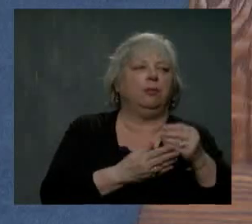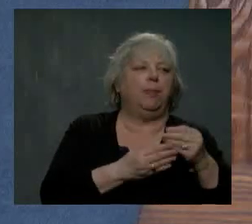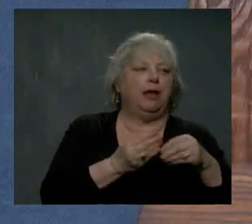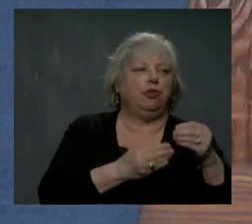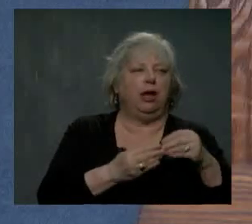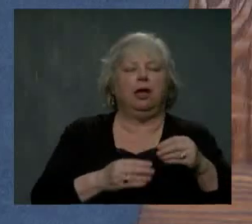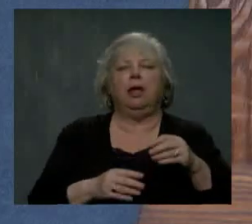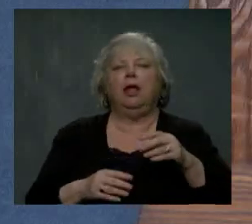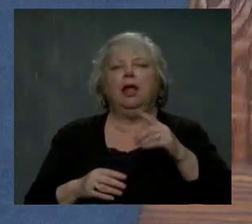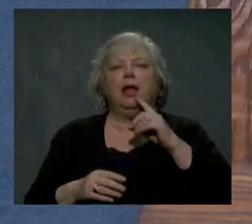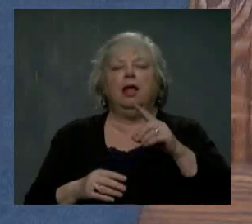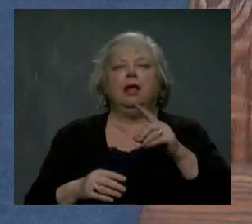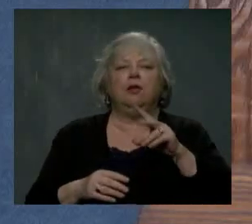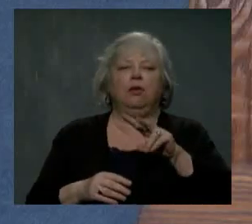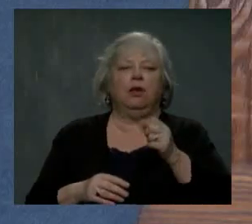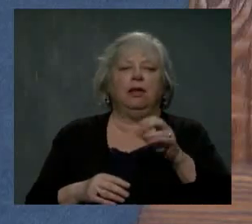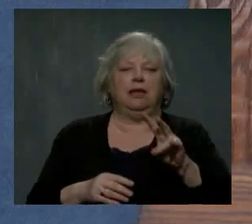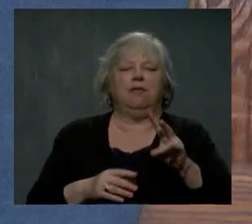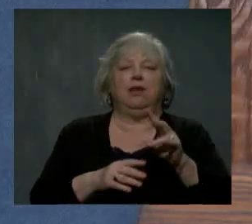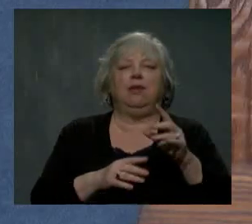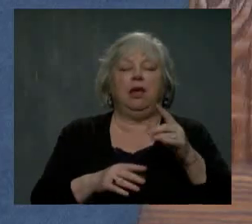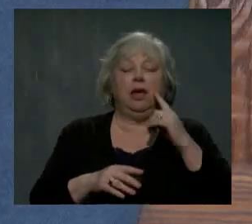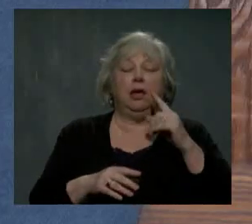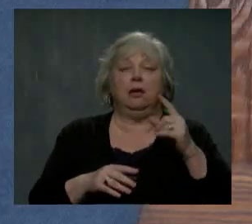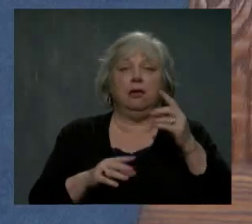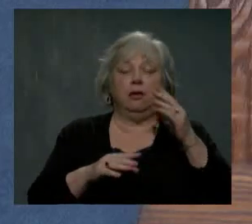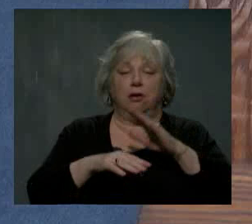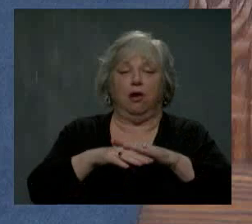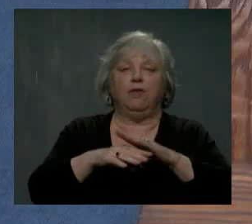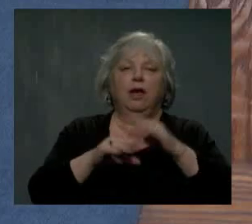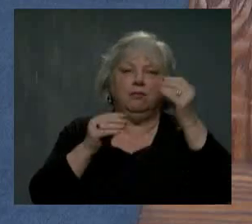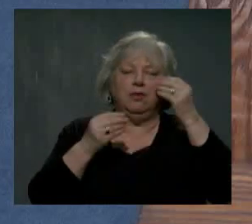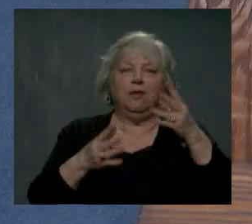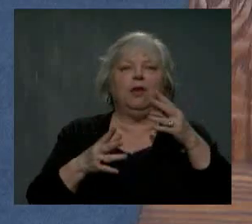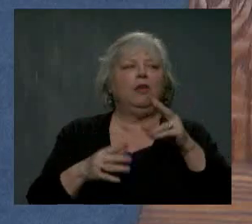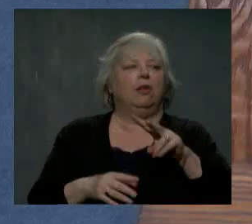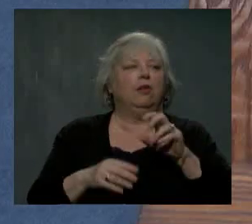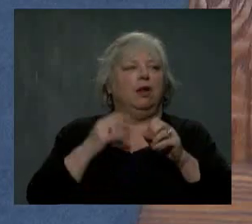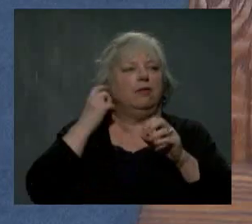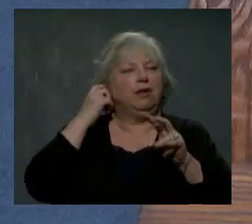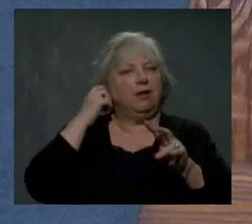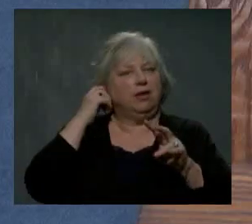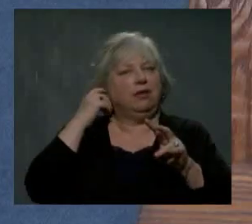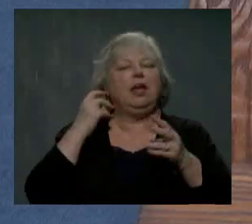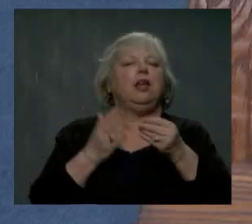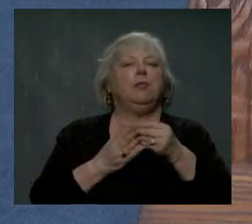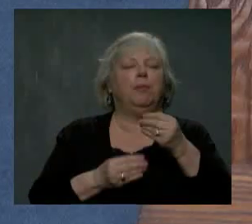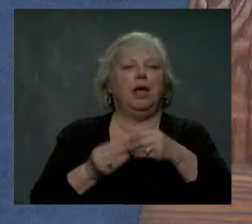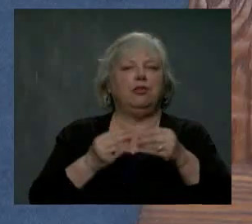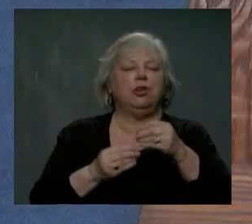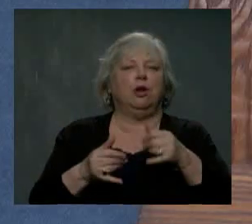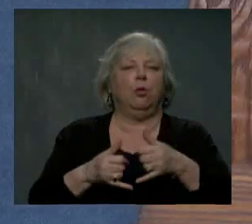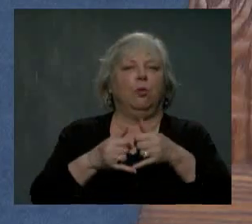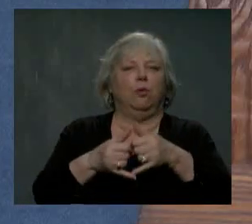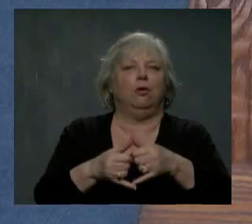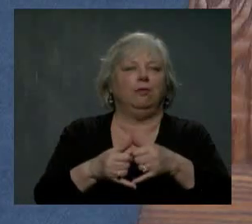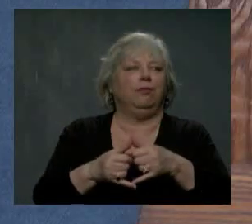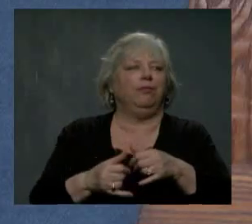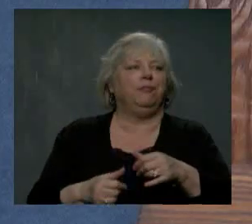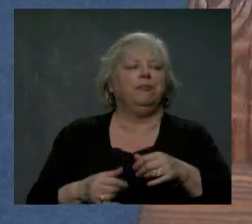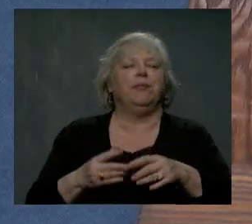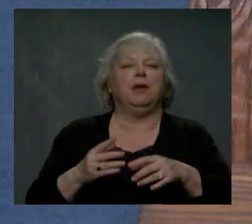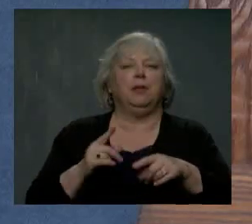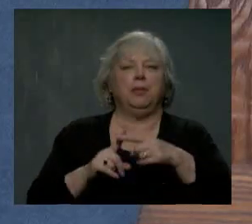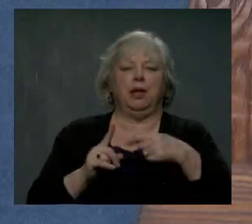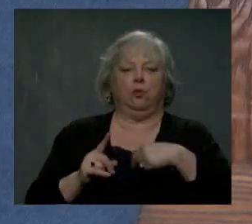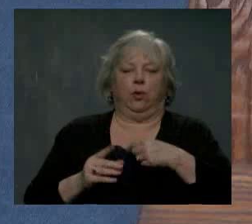2017 that it had received the Distinguished Budget Presentation Award for the 2017 budget document. In